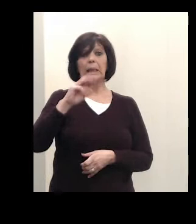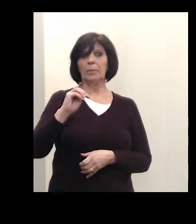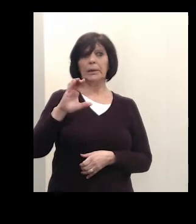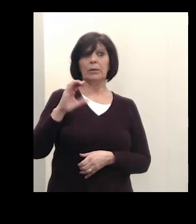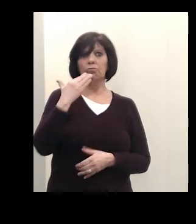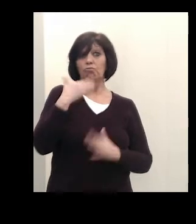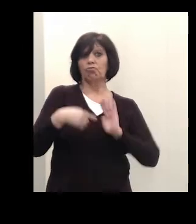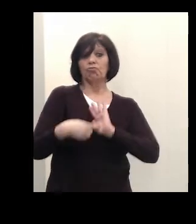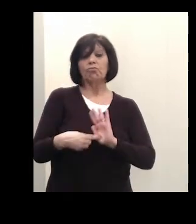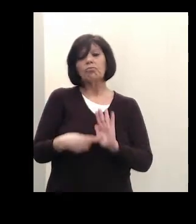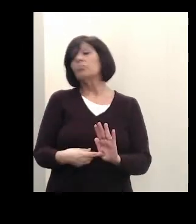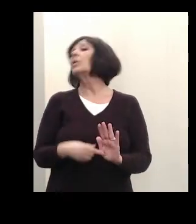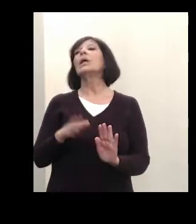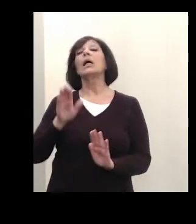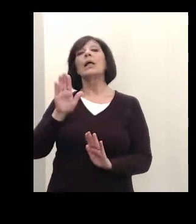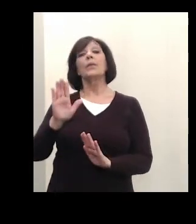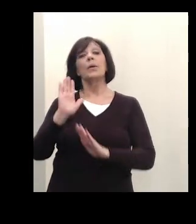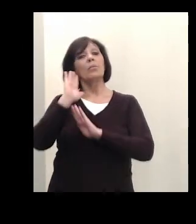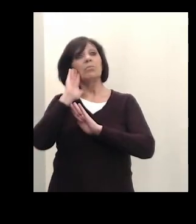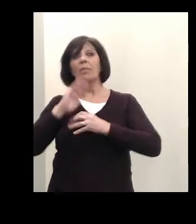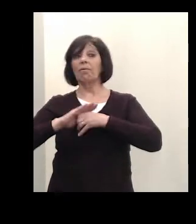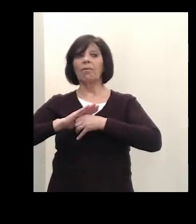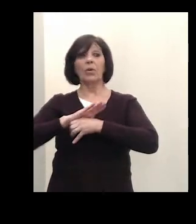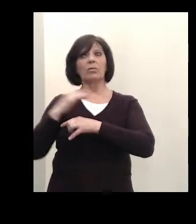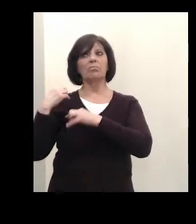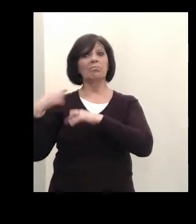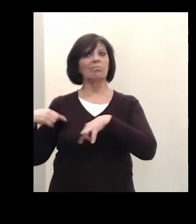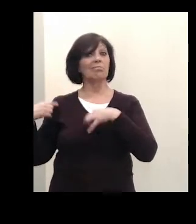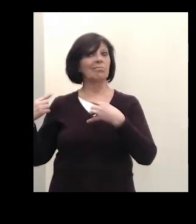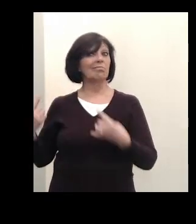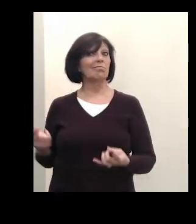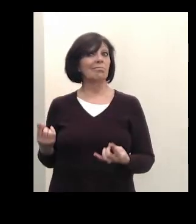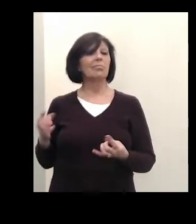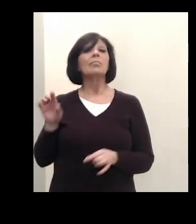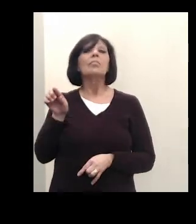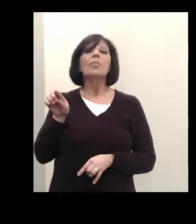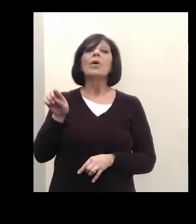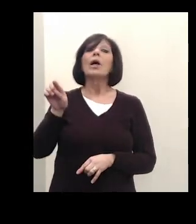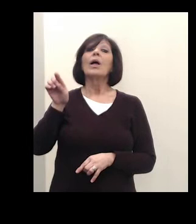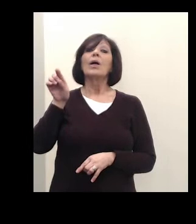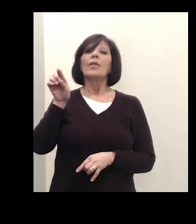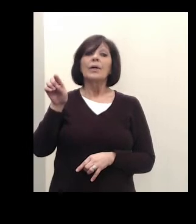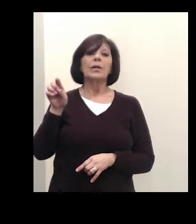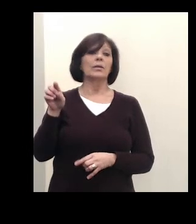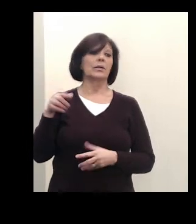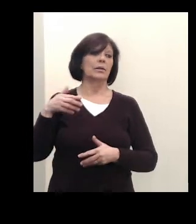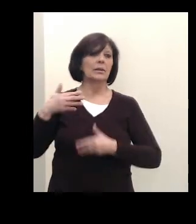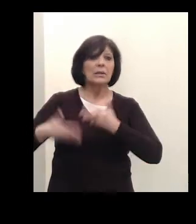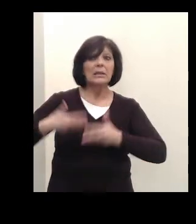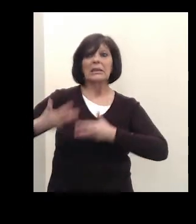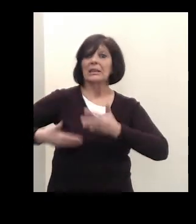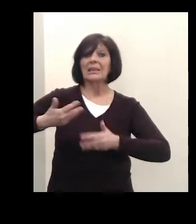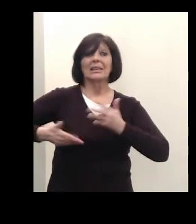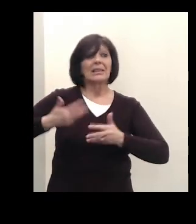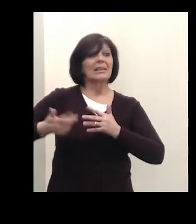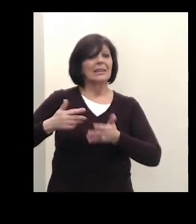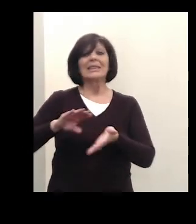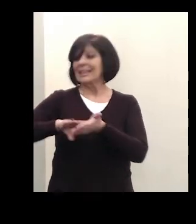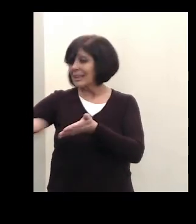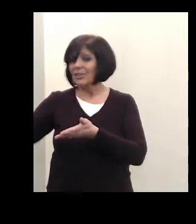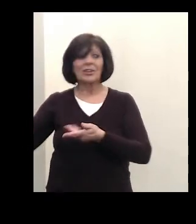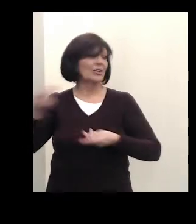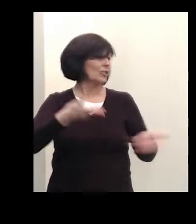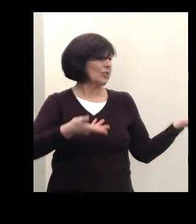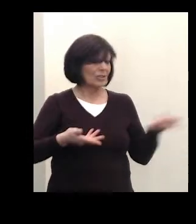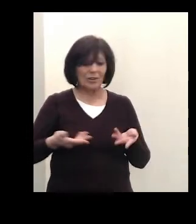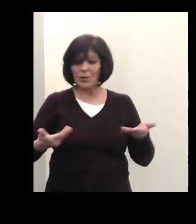Their acute care beds have been full for quite some time now. They're basically churning through hospital patients, discharging others, and new ones come